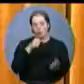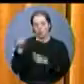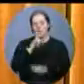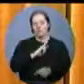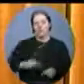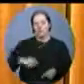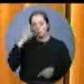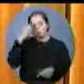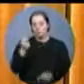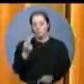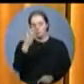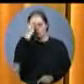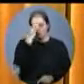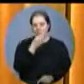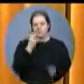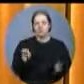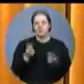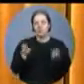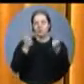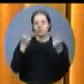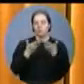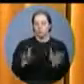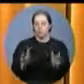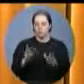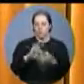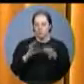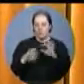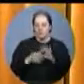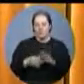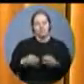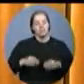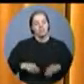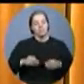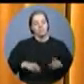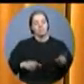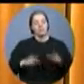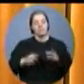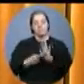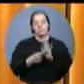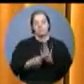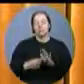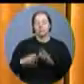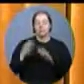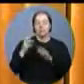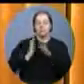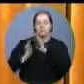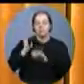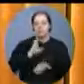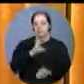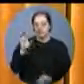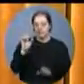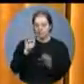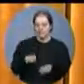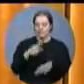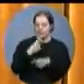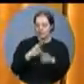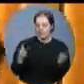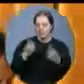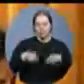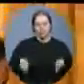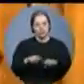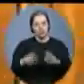secretary to the Minister of Heritage please tell the House more about the next 106 days of Olympic excitement?